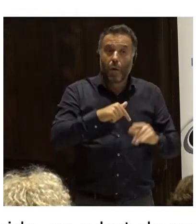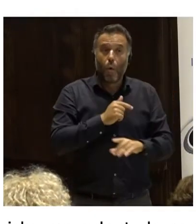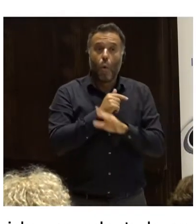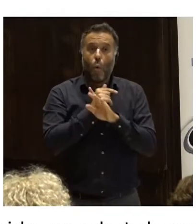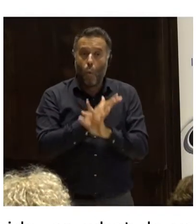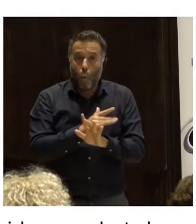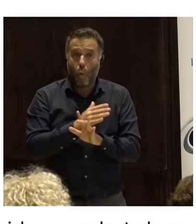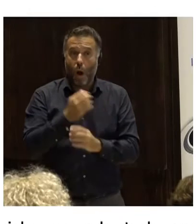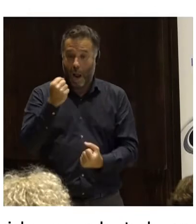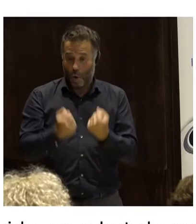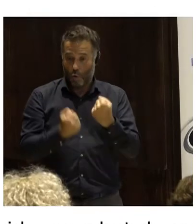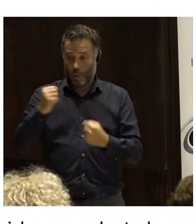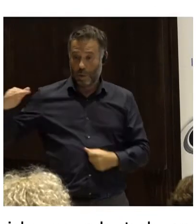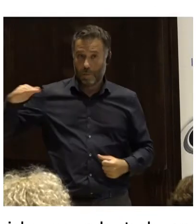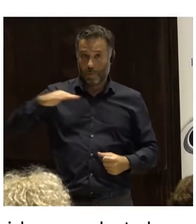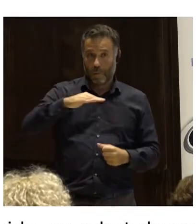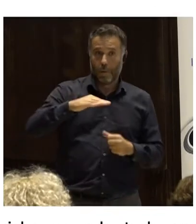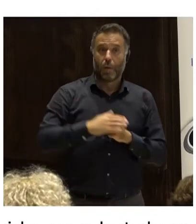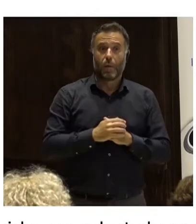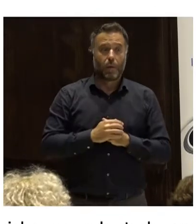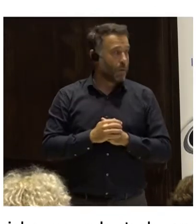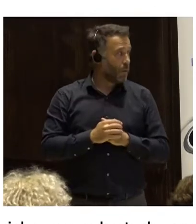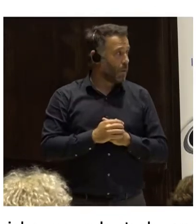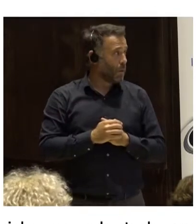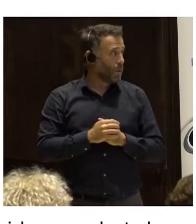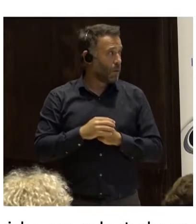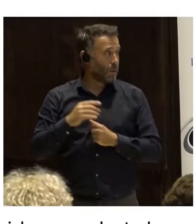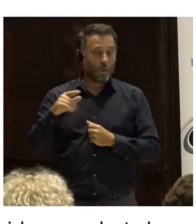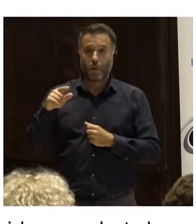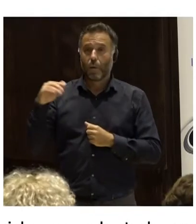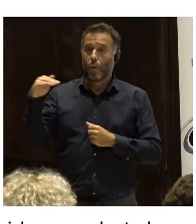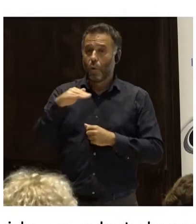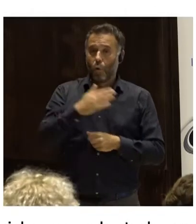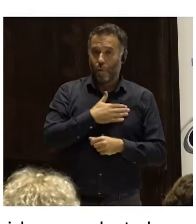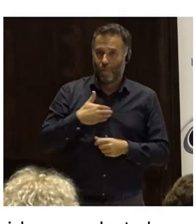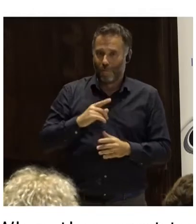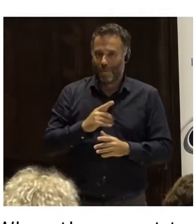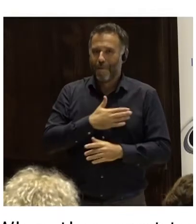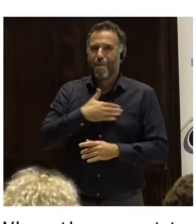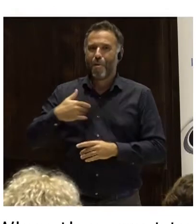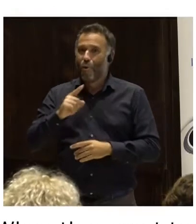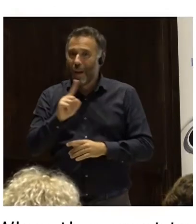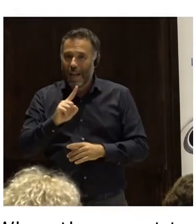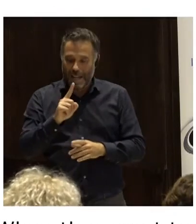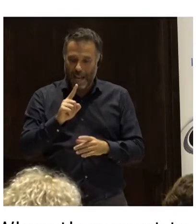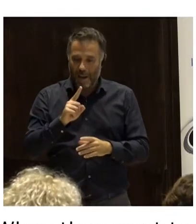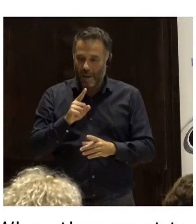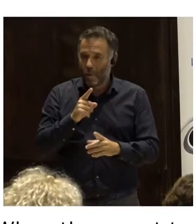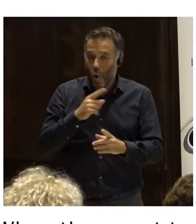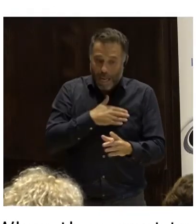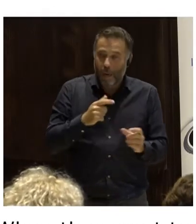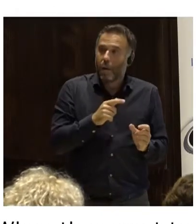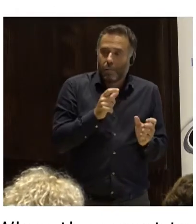have those interfaces, and they prefer to try to manipulate the console.